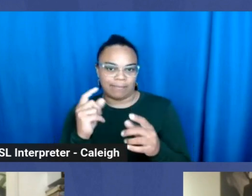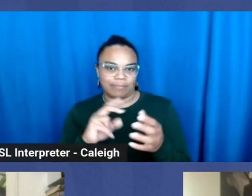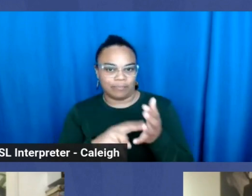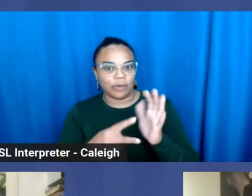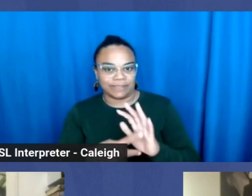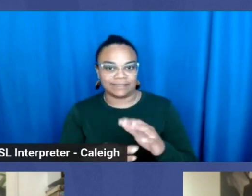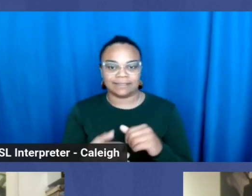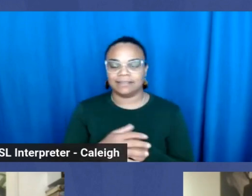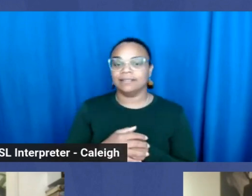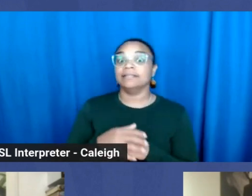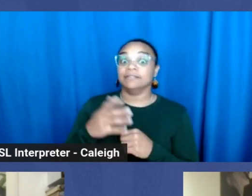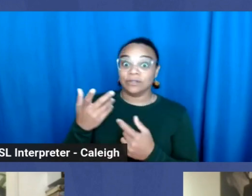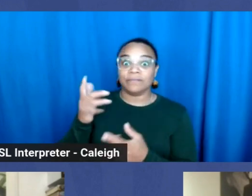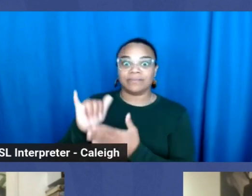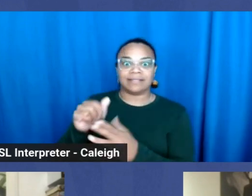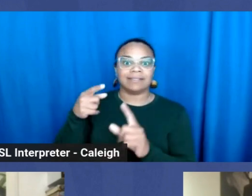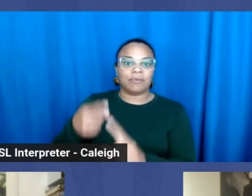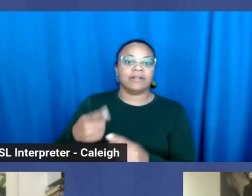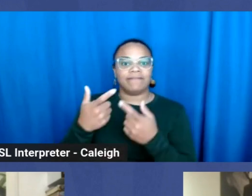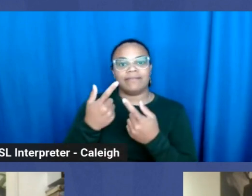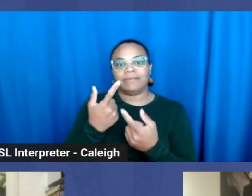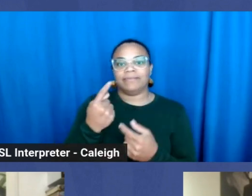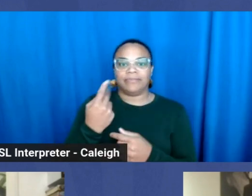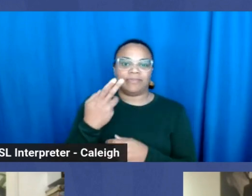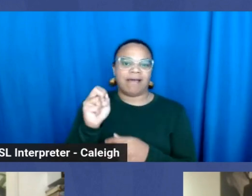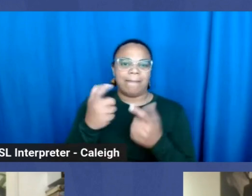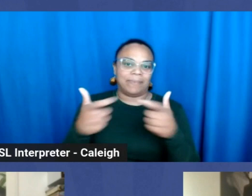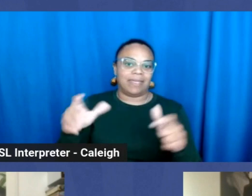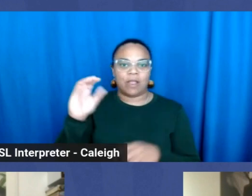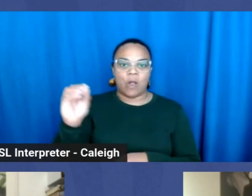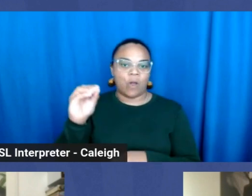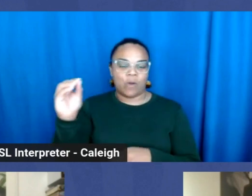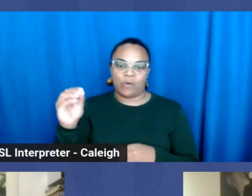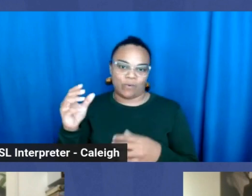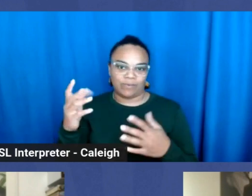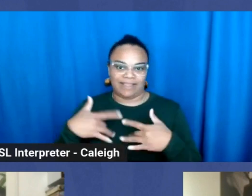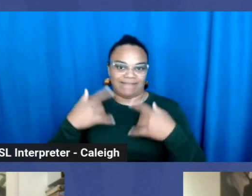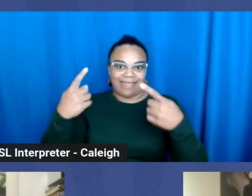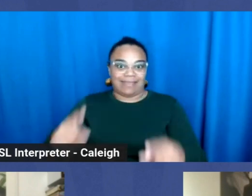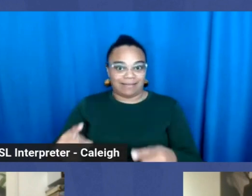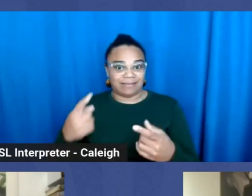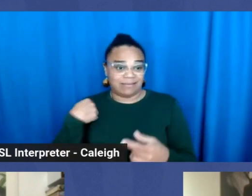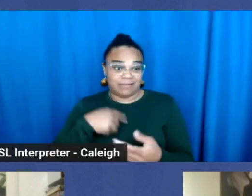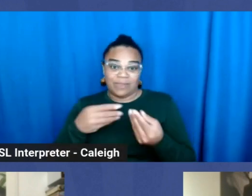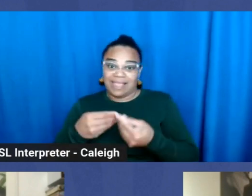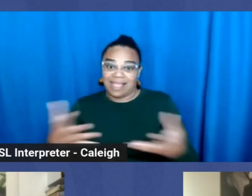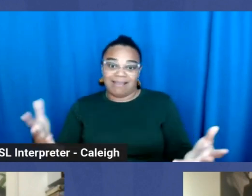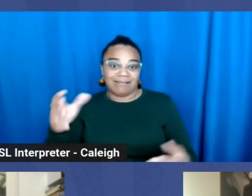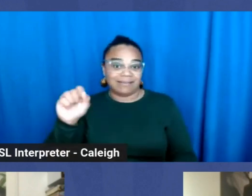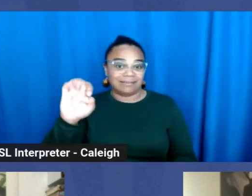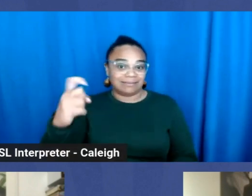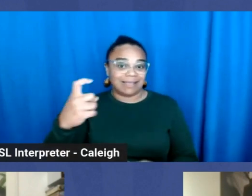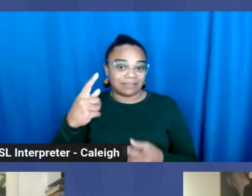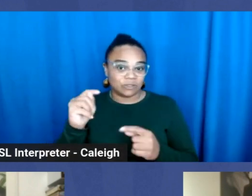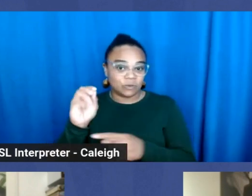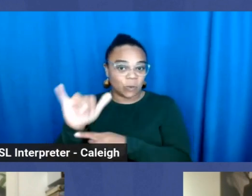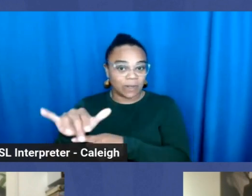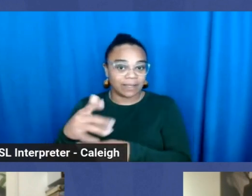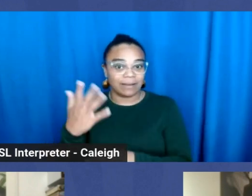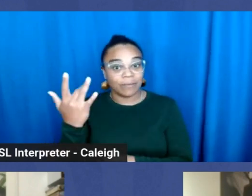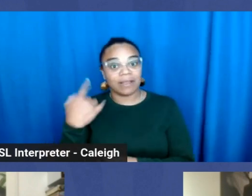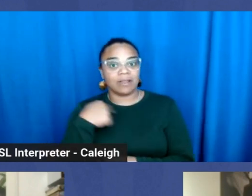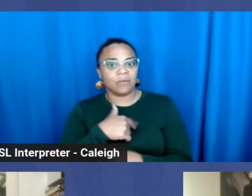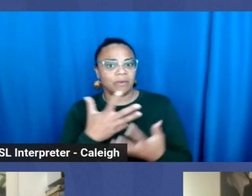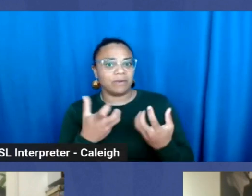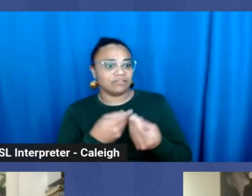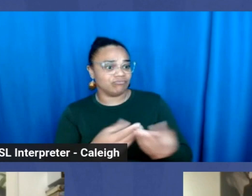was to get to know your body. We gave away sex toys. We were like, hey, listen, come get you a sex toy because you need to know what you like before